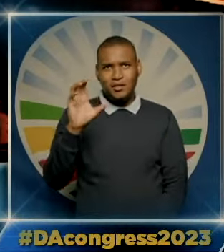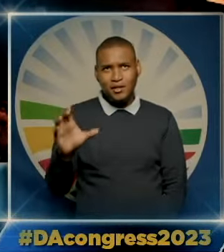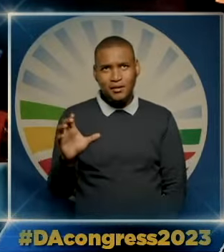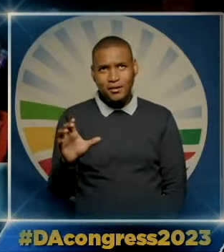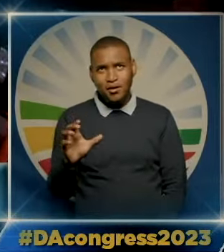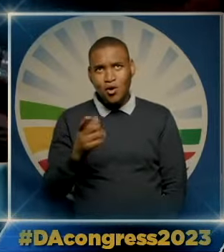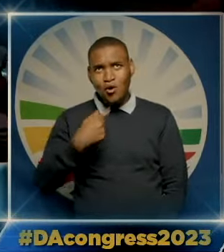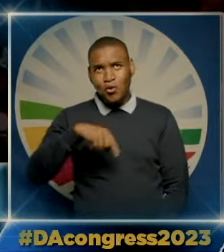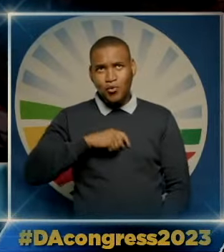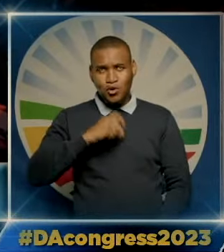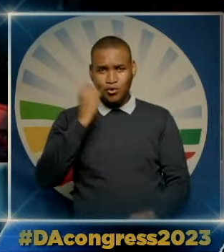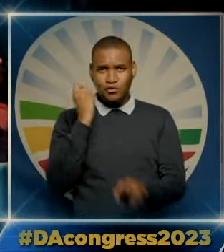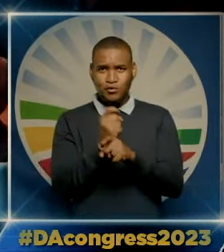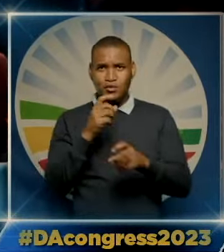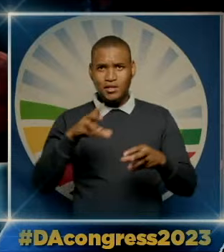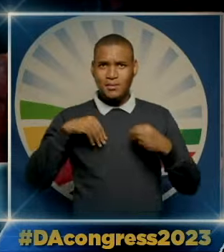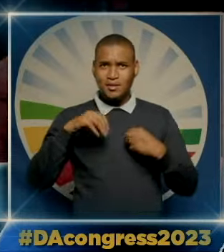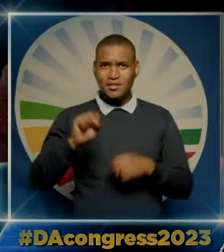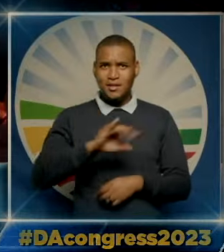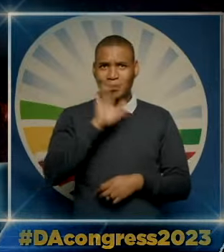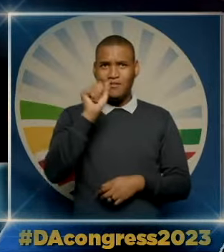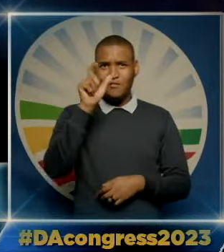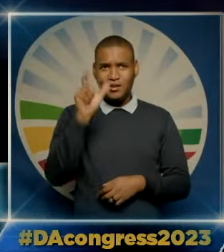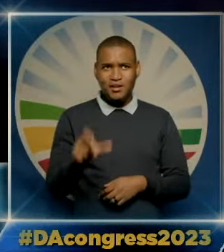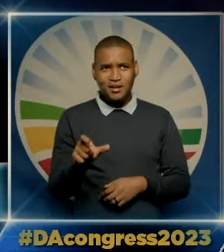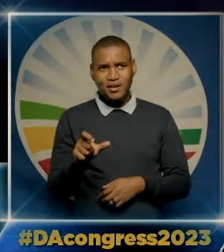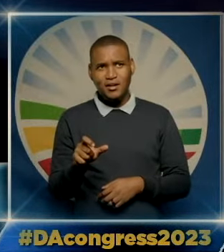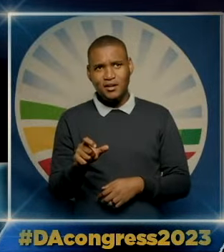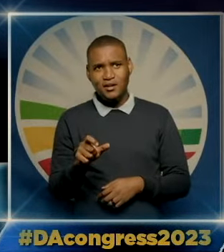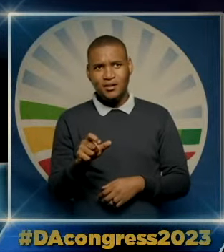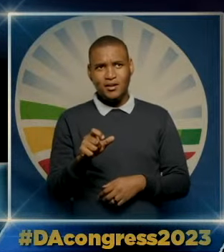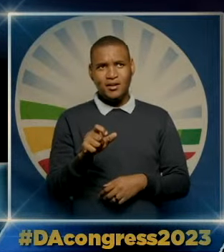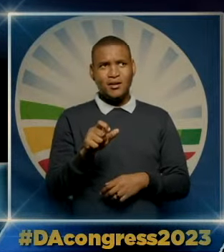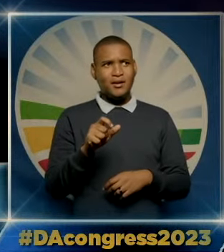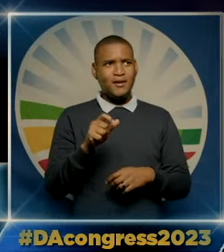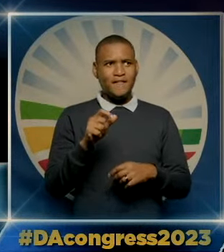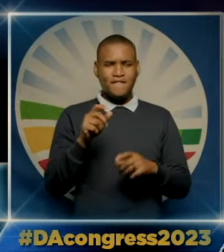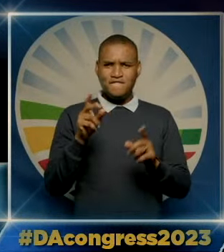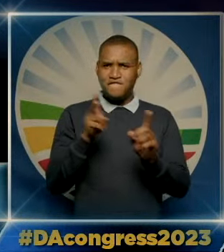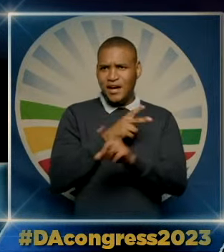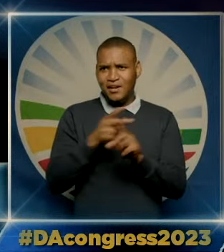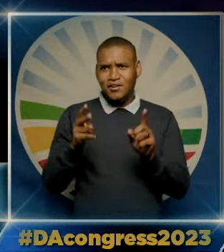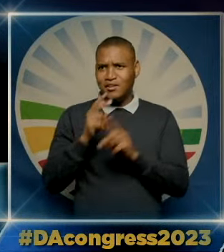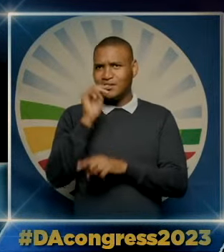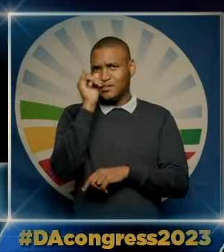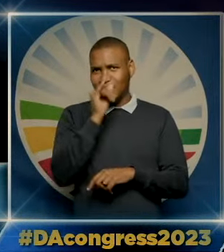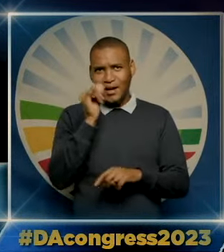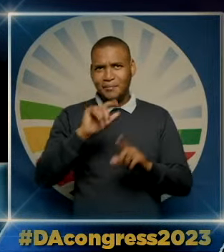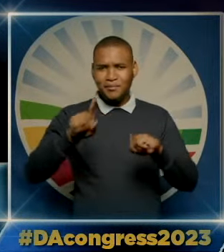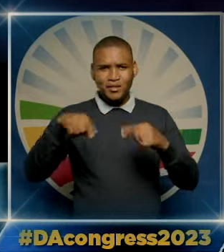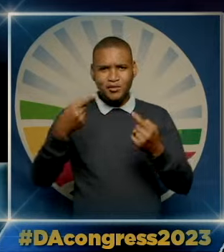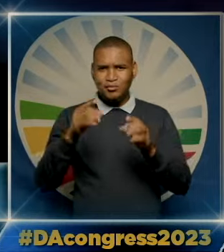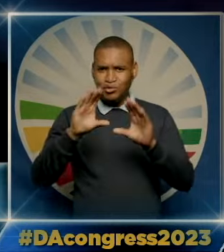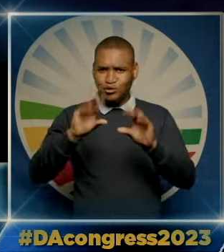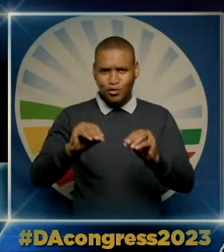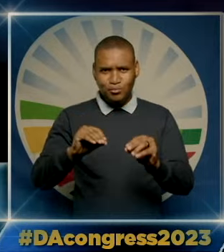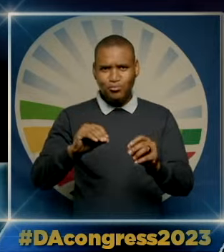And we refuse to accept that South Africa's horrific rate of violent crime can't be turned around. It